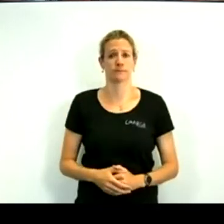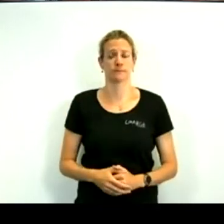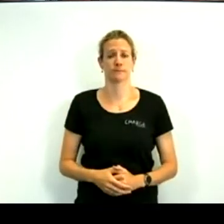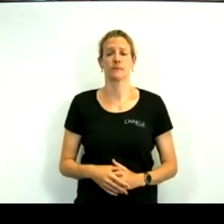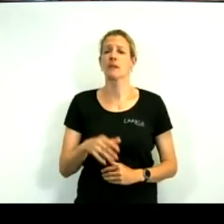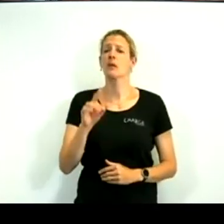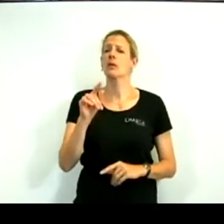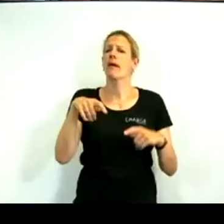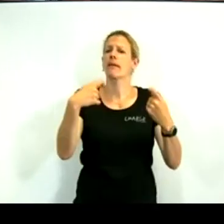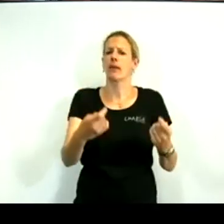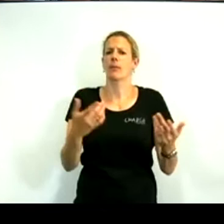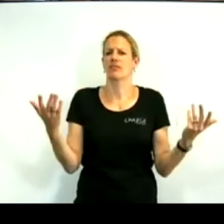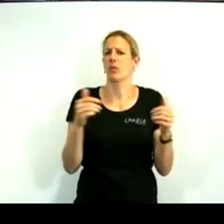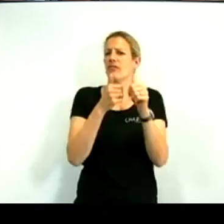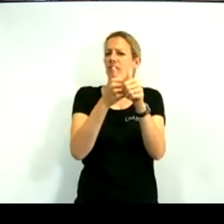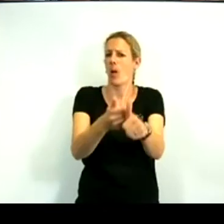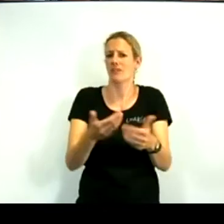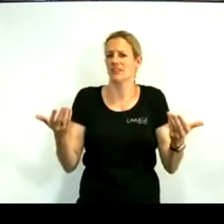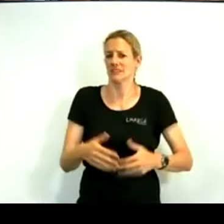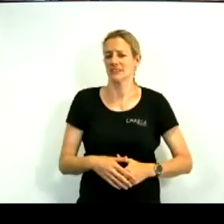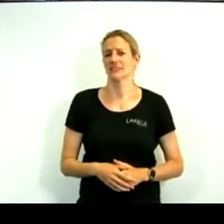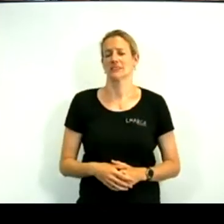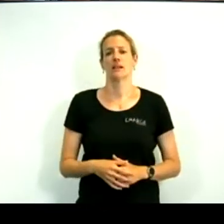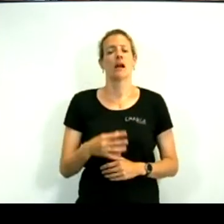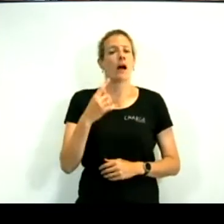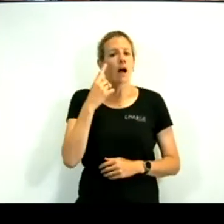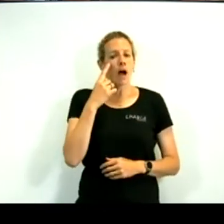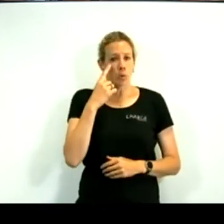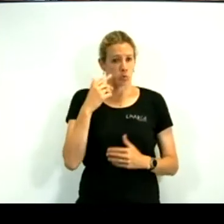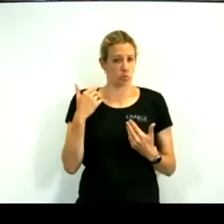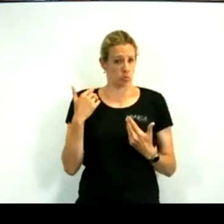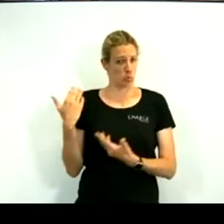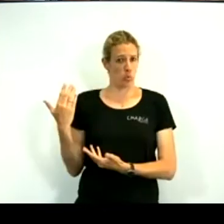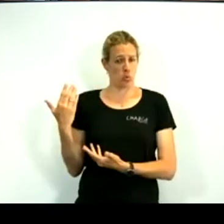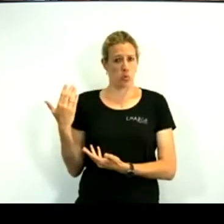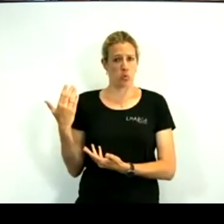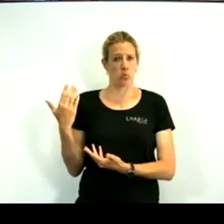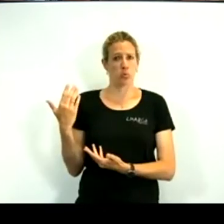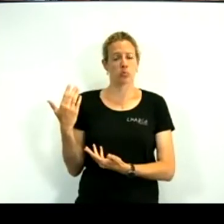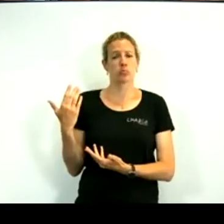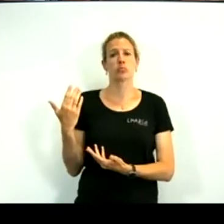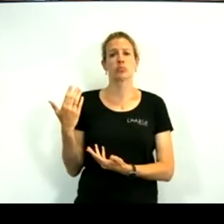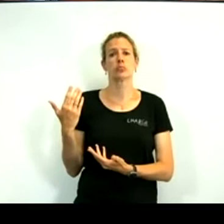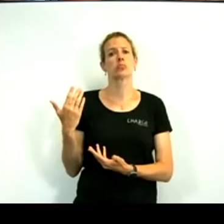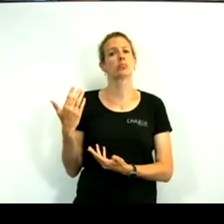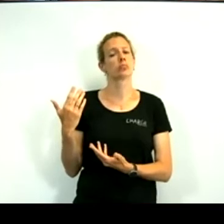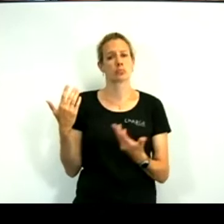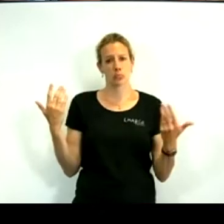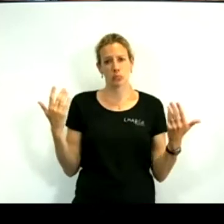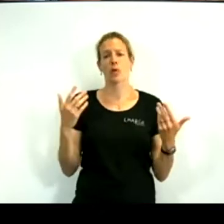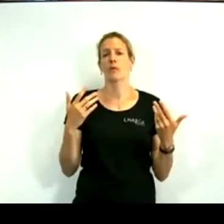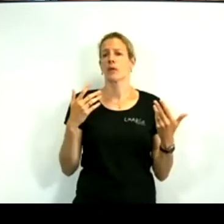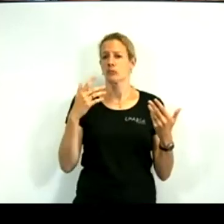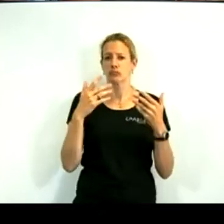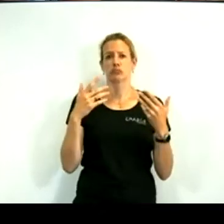that eye may well see very well most of the visual field, but the retina at the bottom